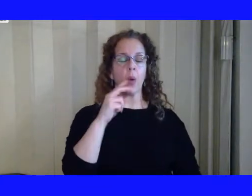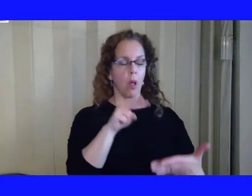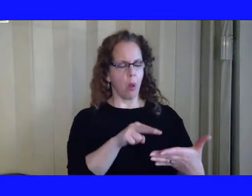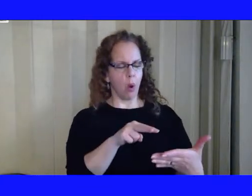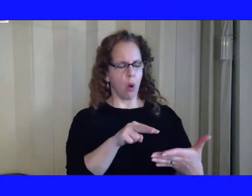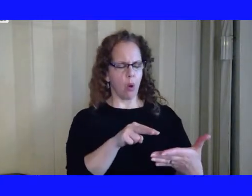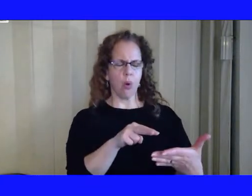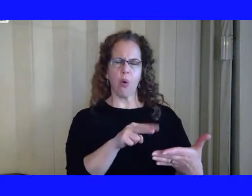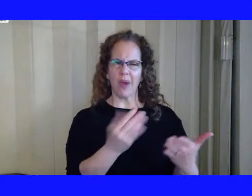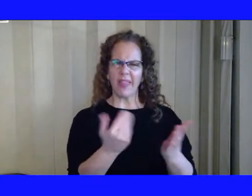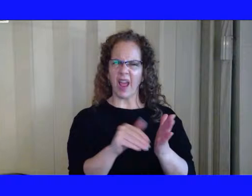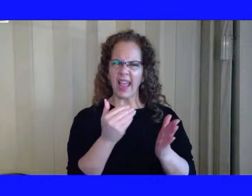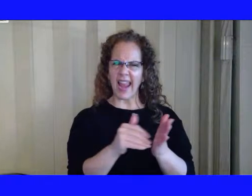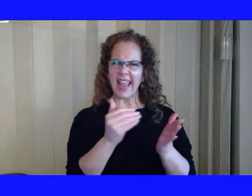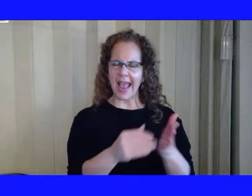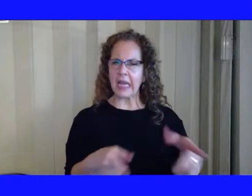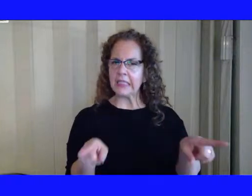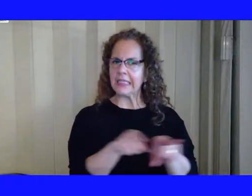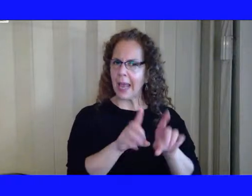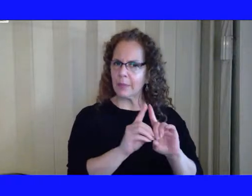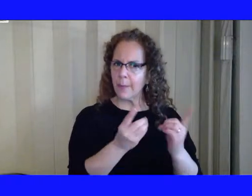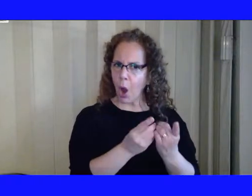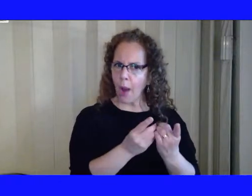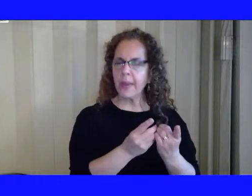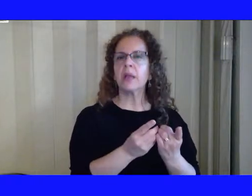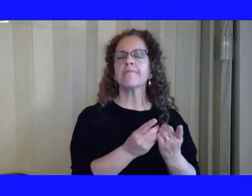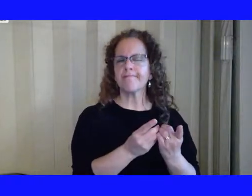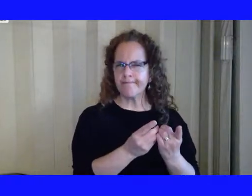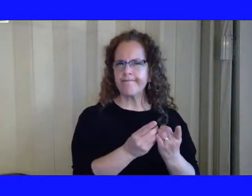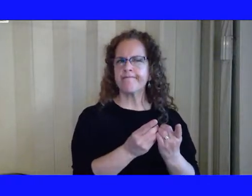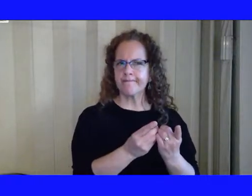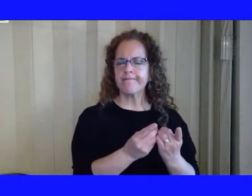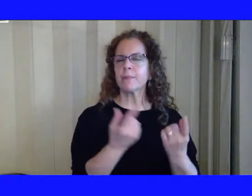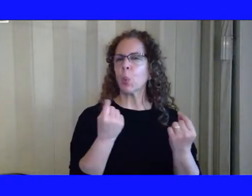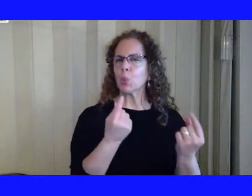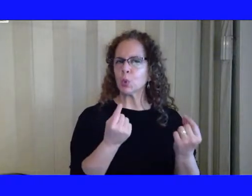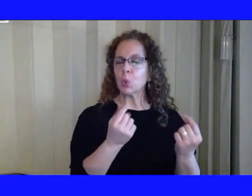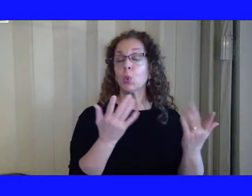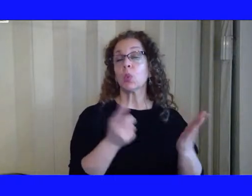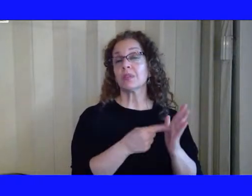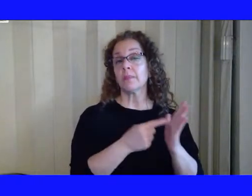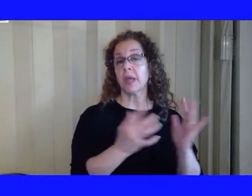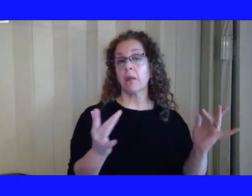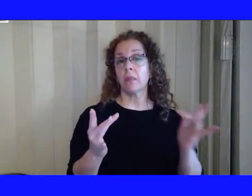using EEO as the avenue. But the purpose of all of this